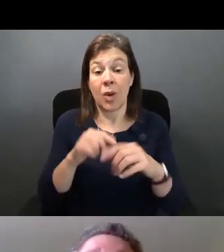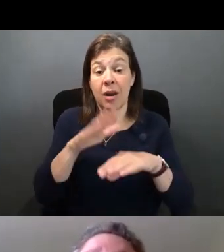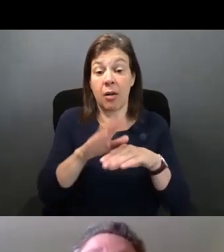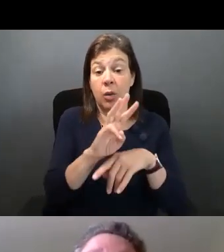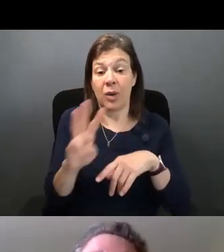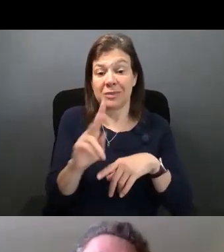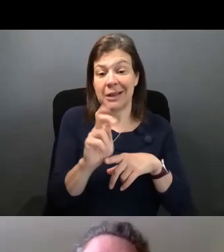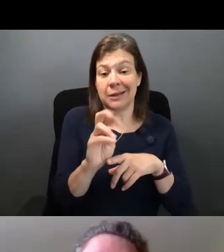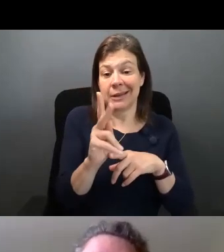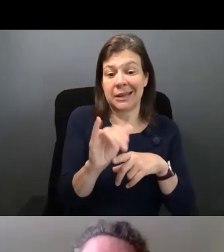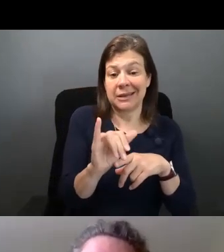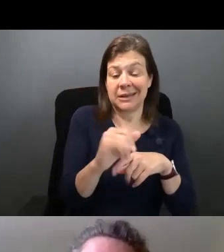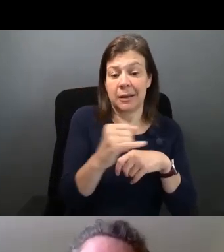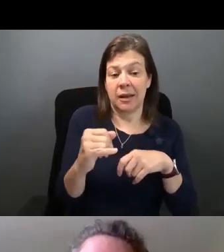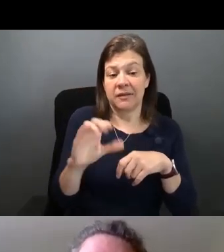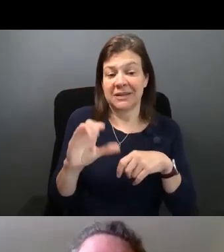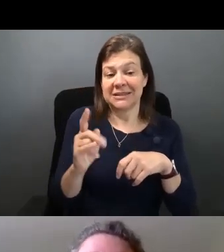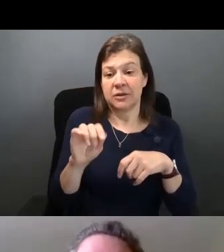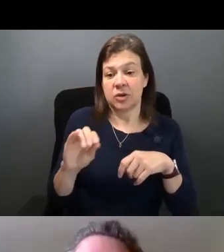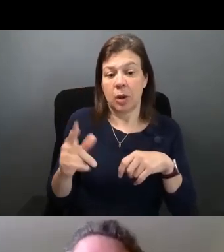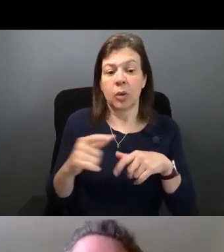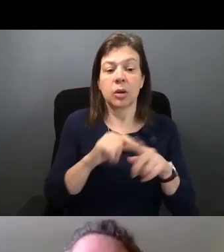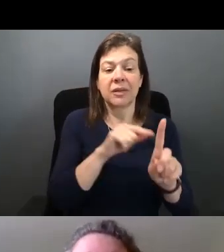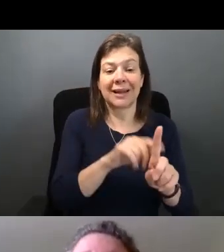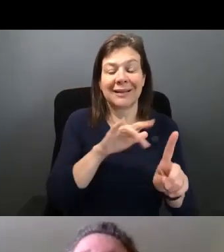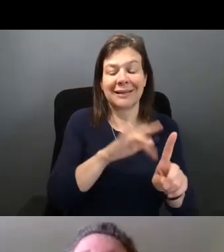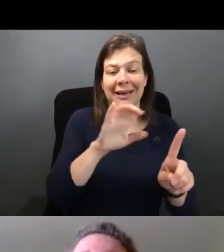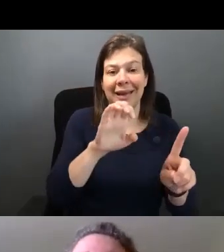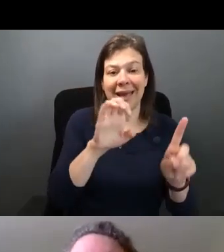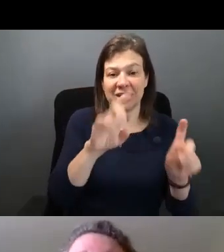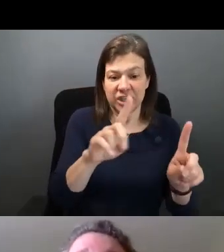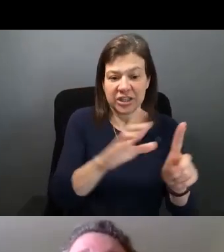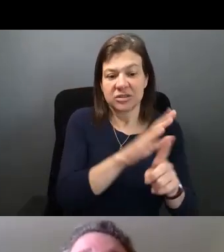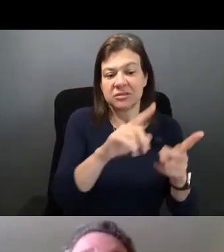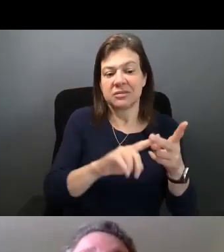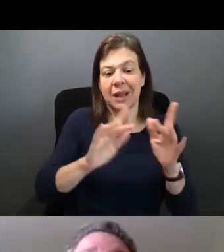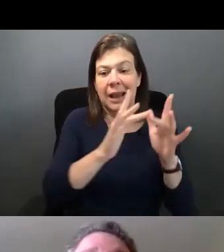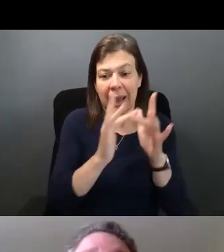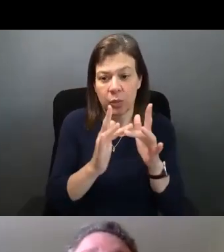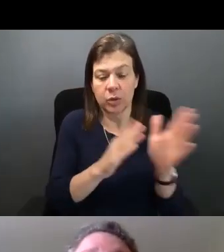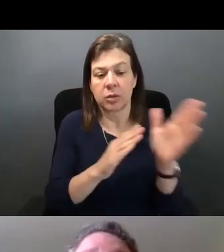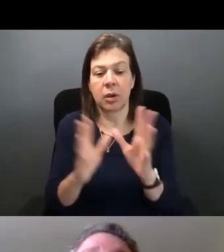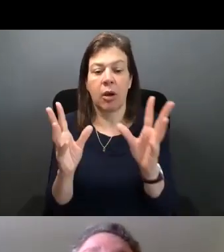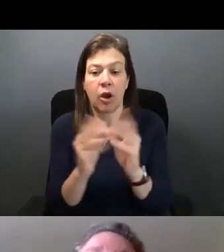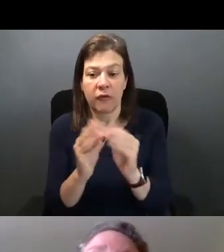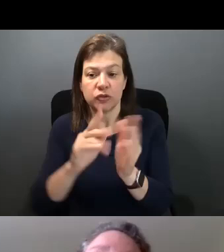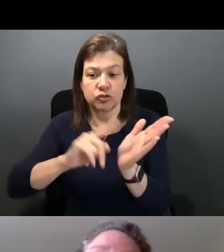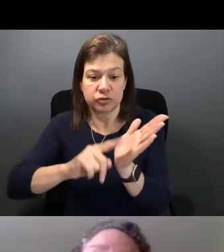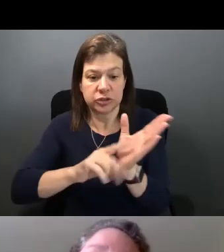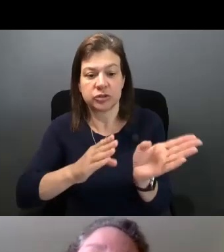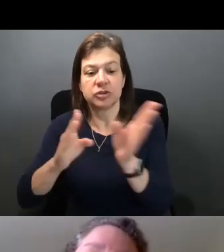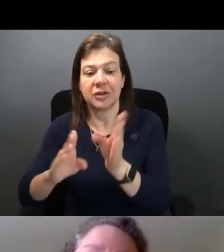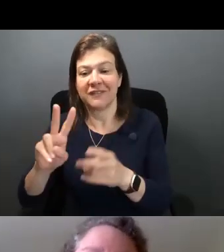kennedy-center.org, the path is education, then networks, then conferences and research, and